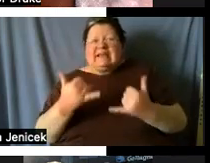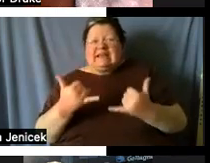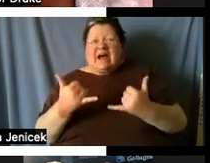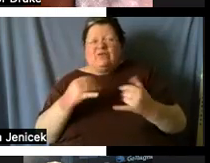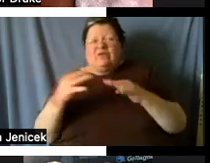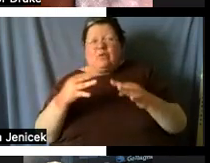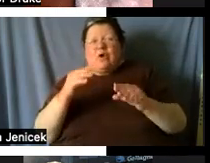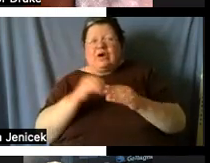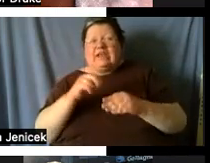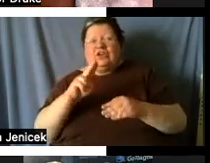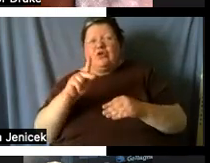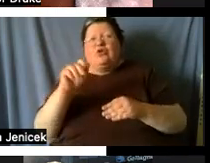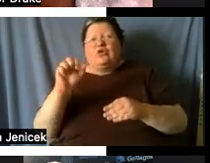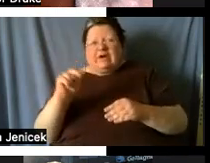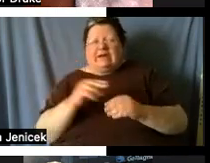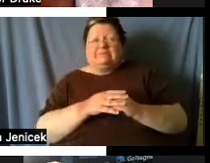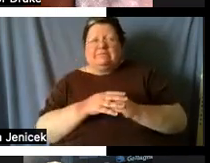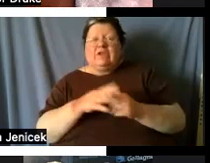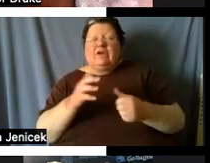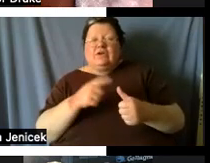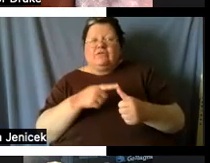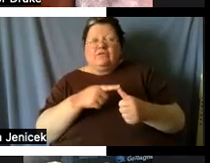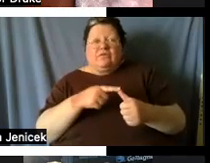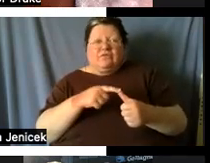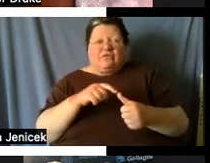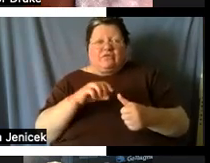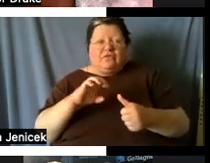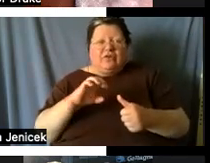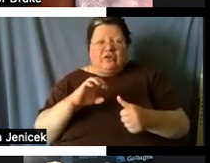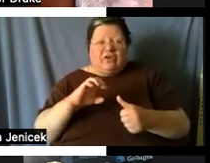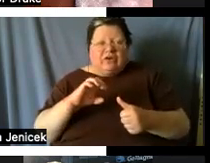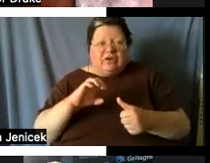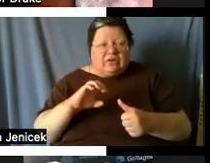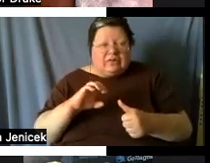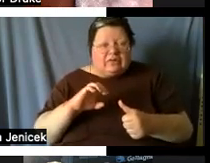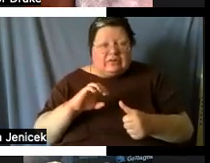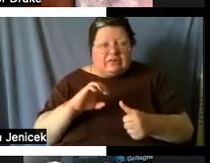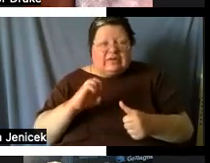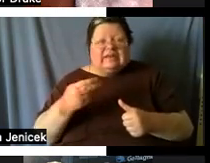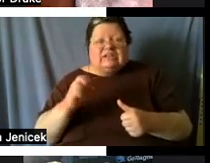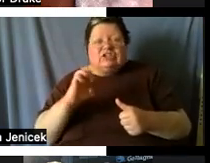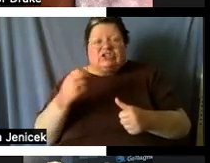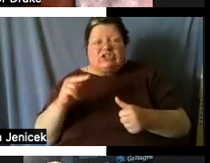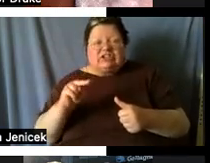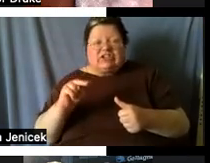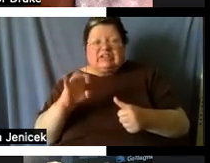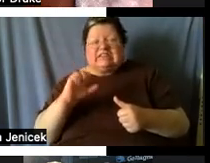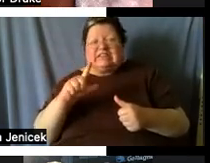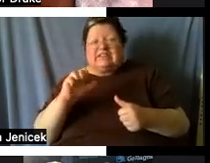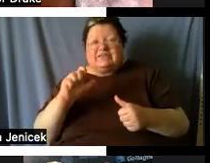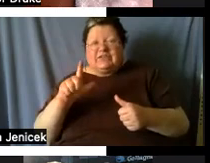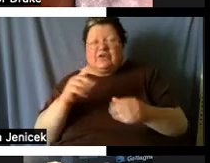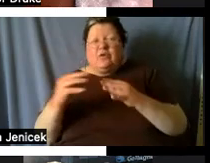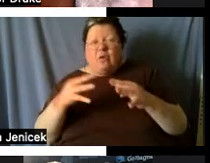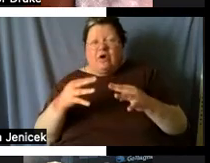Ukraine. So first of all, the Chechen civil wars. Now it's after the Soviet Union's broken